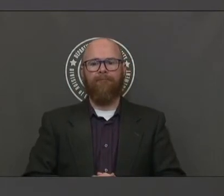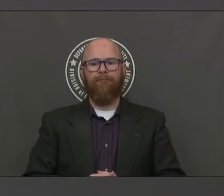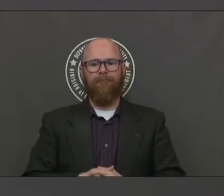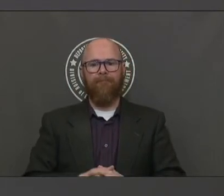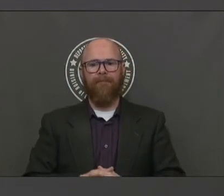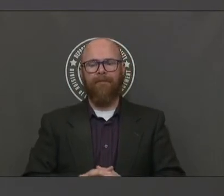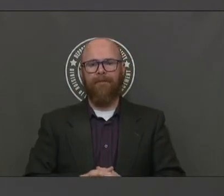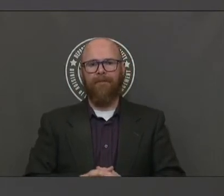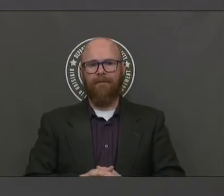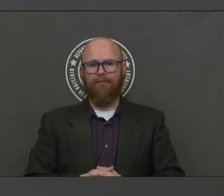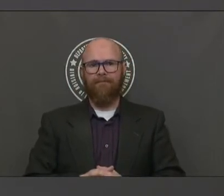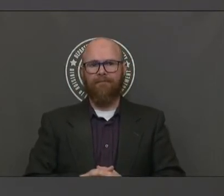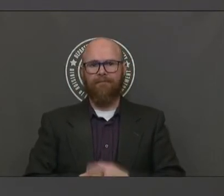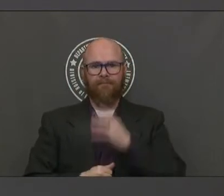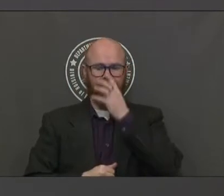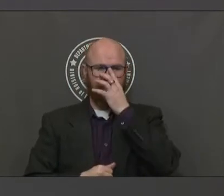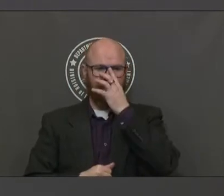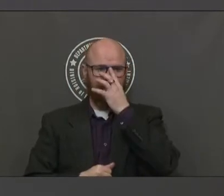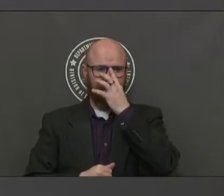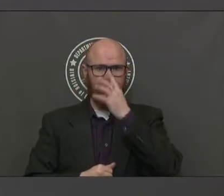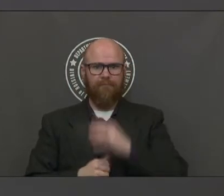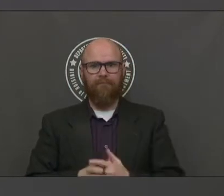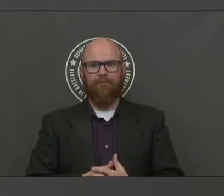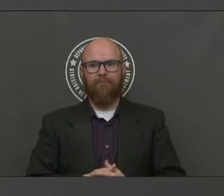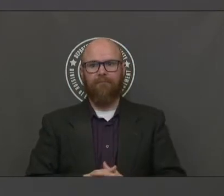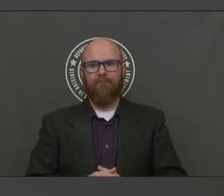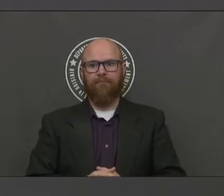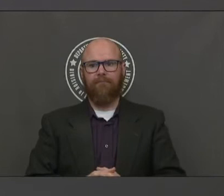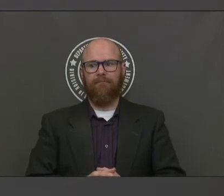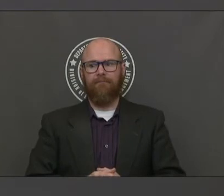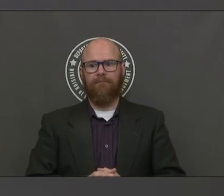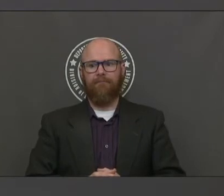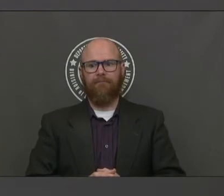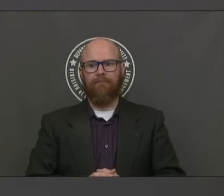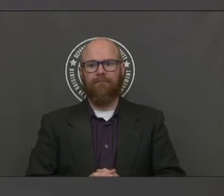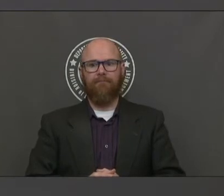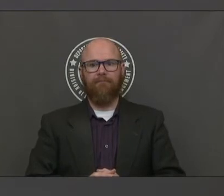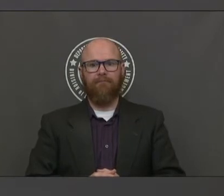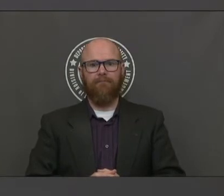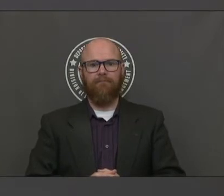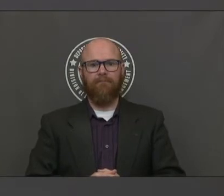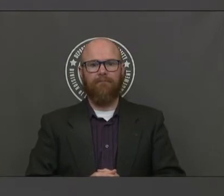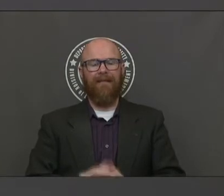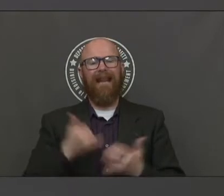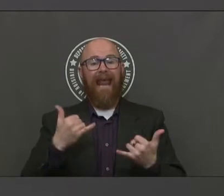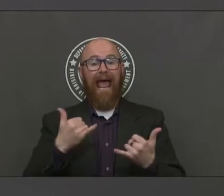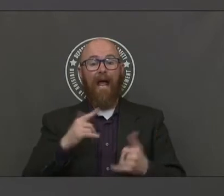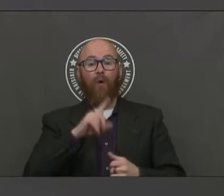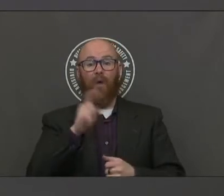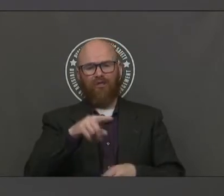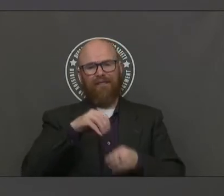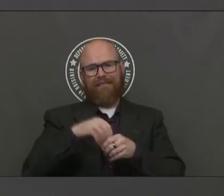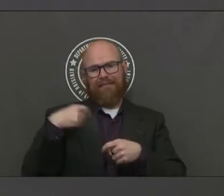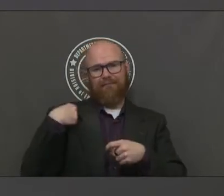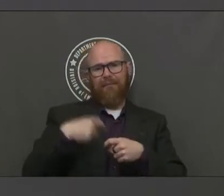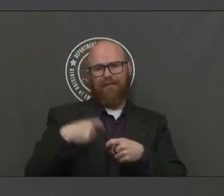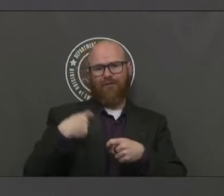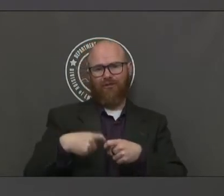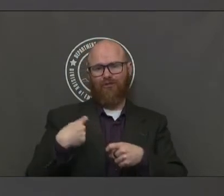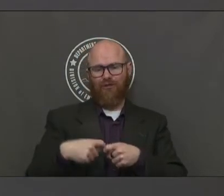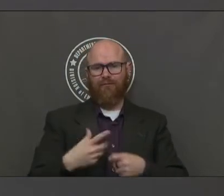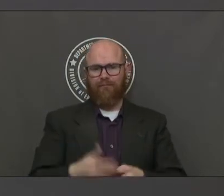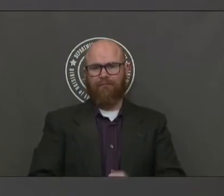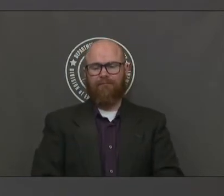¿Qué tal, gobernador? Buenos días, Francisco Vázquez de Univisión 32. Gobernador, últimamente usted se nota y se ve con más confianza